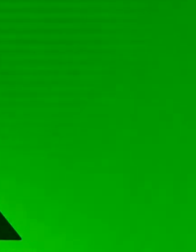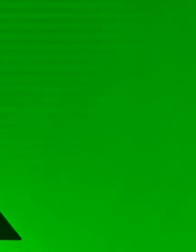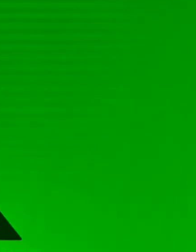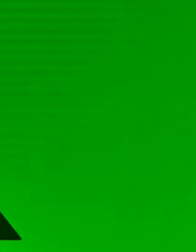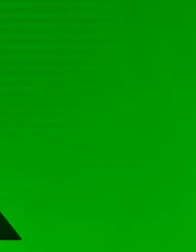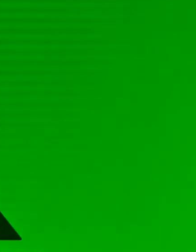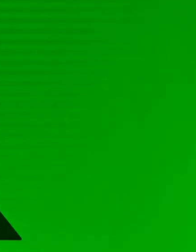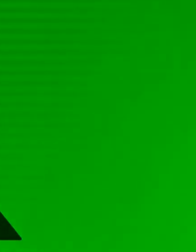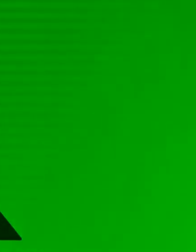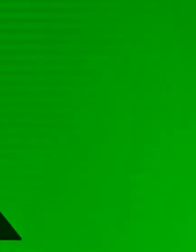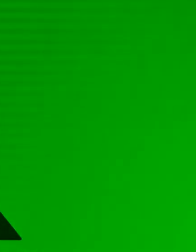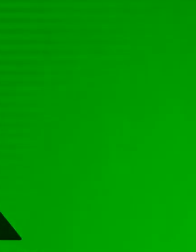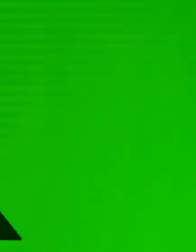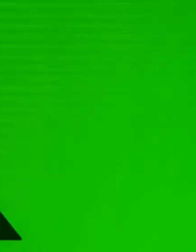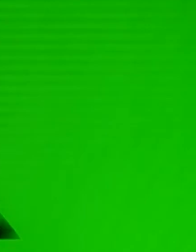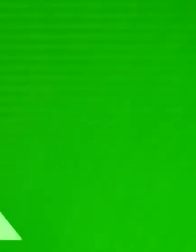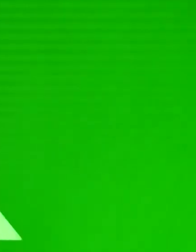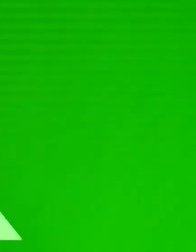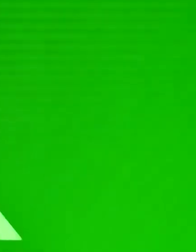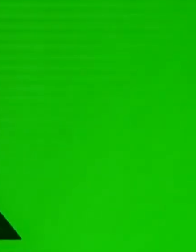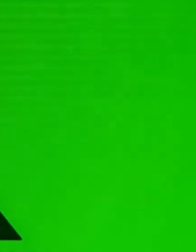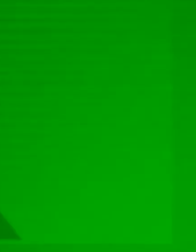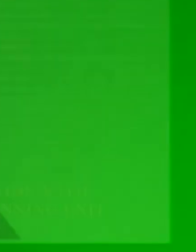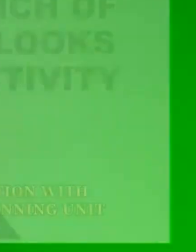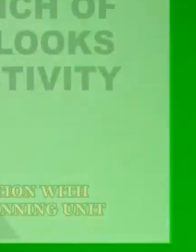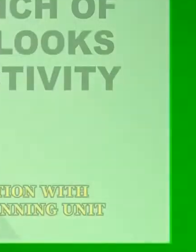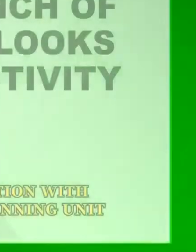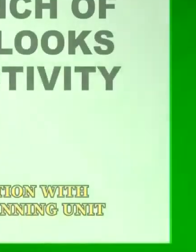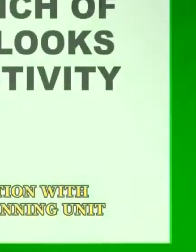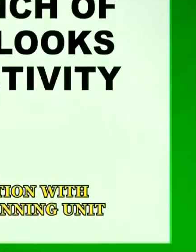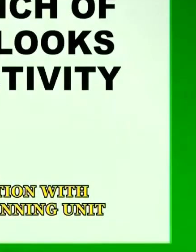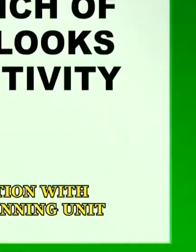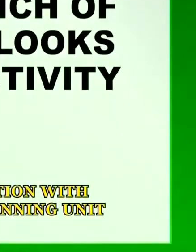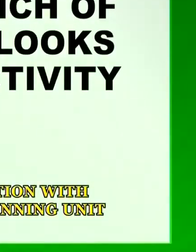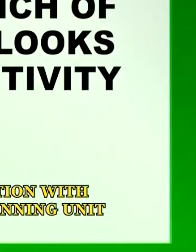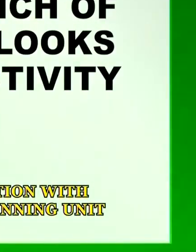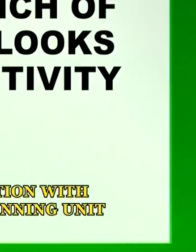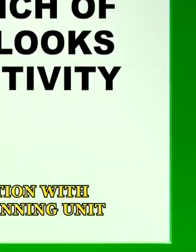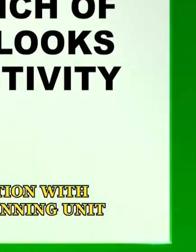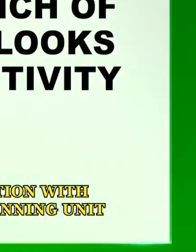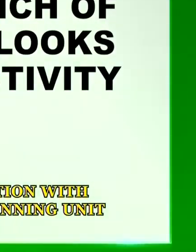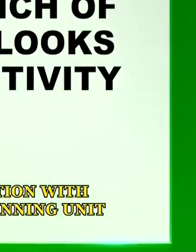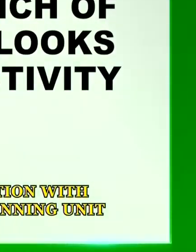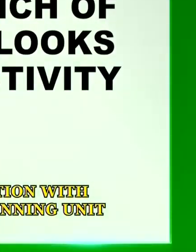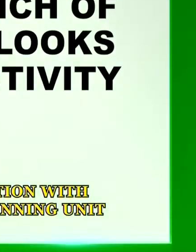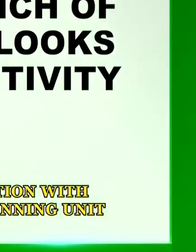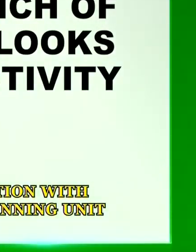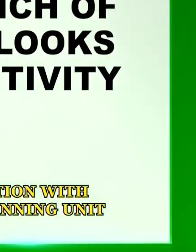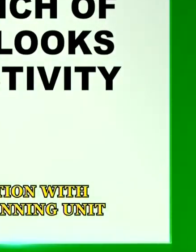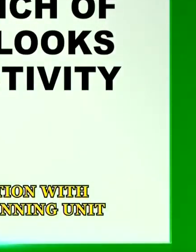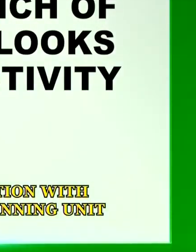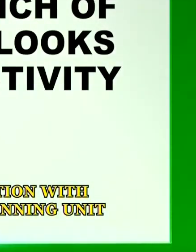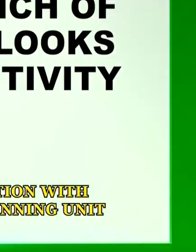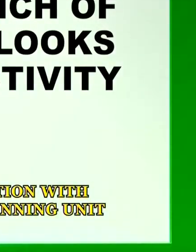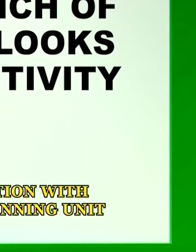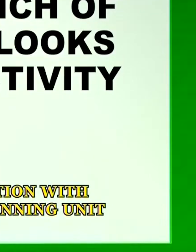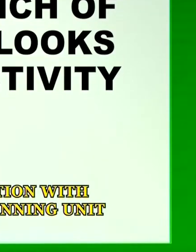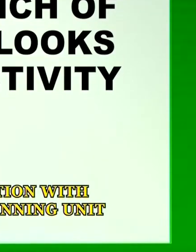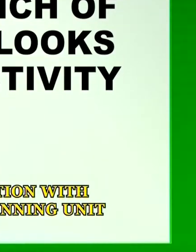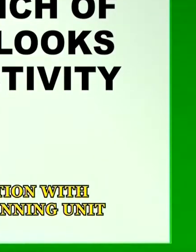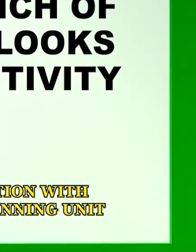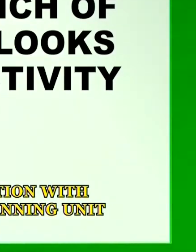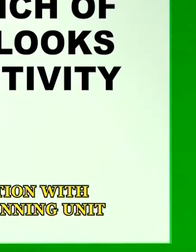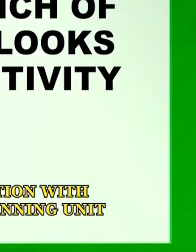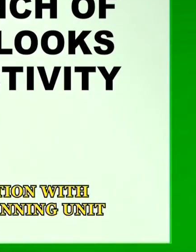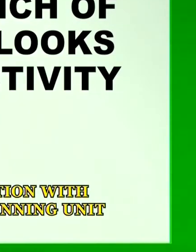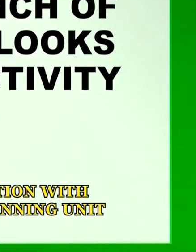Limited. Insurance the way you want it to be. Did you know? Penology is a branch of criminology that